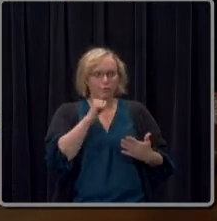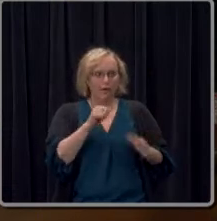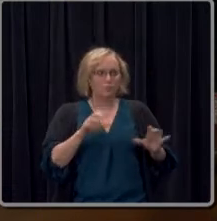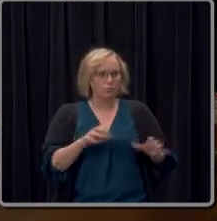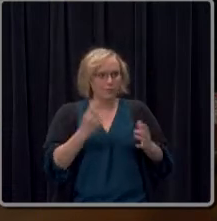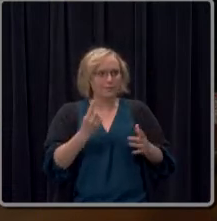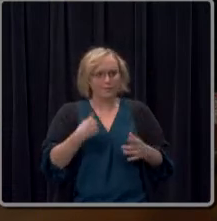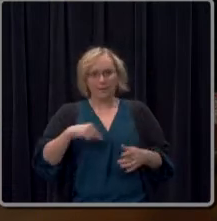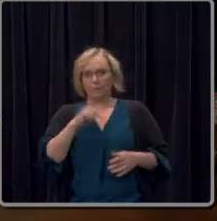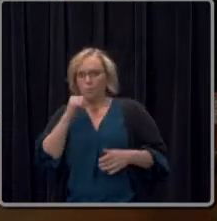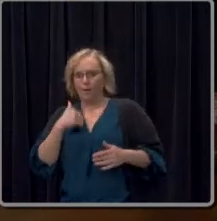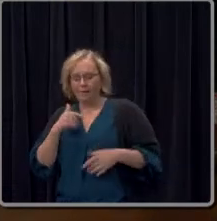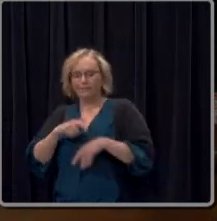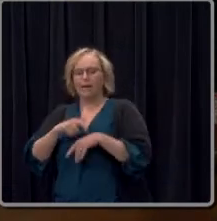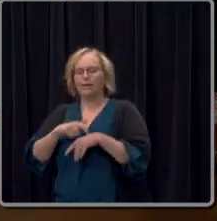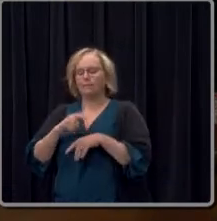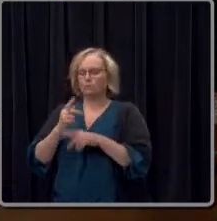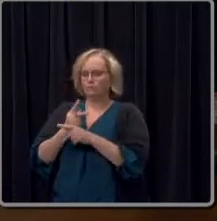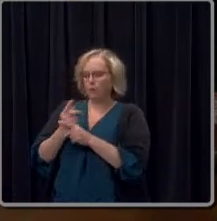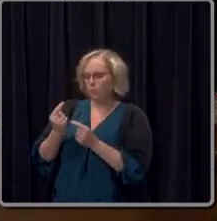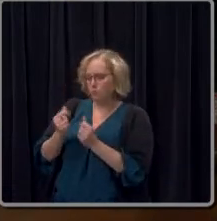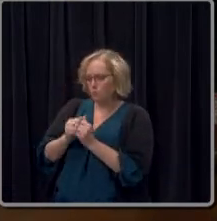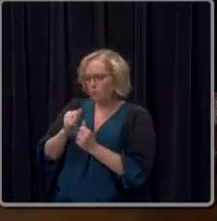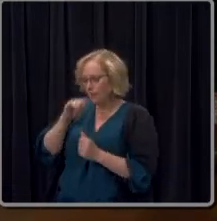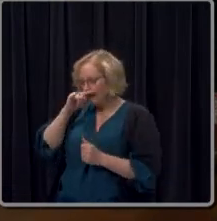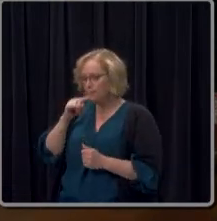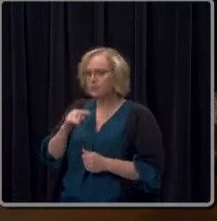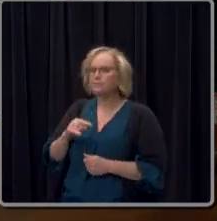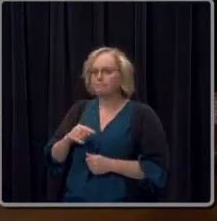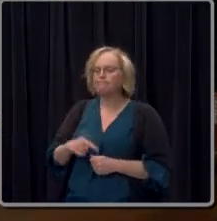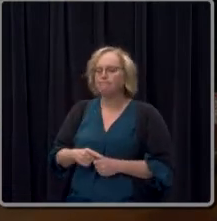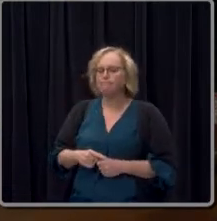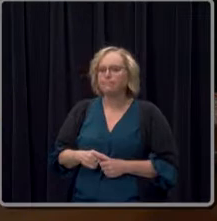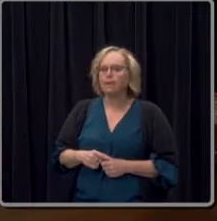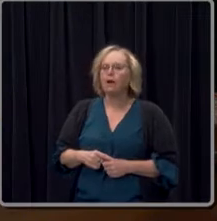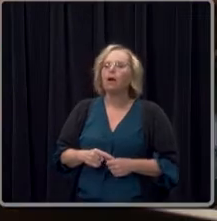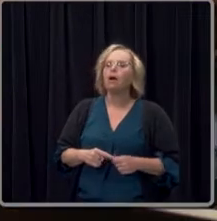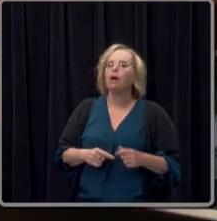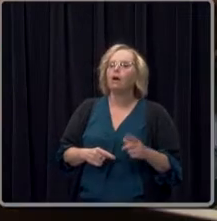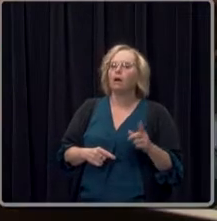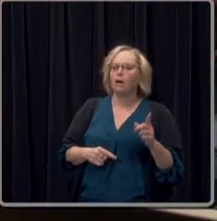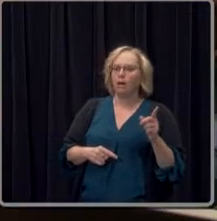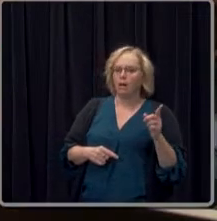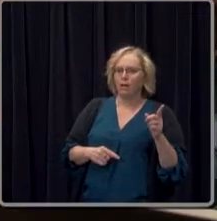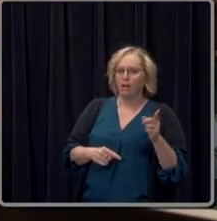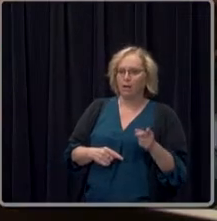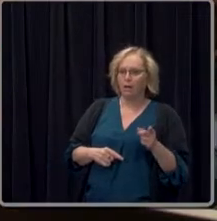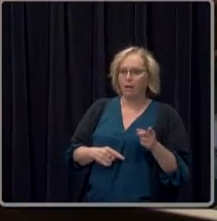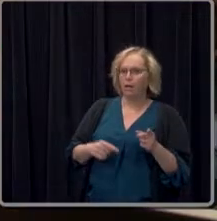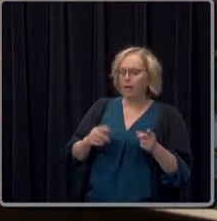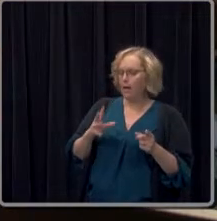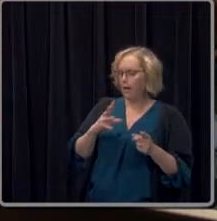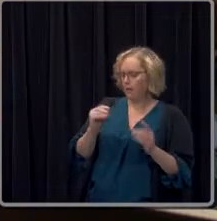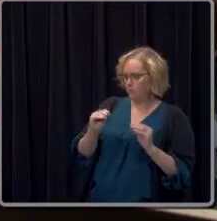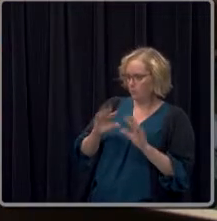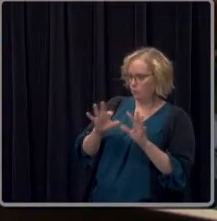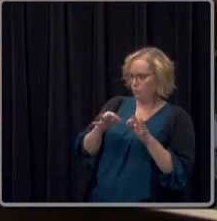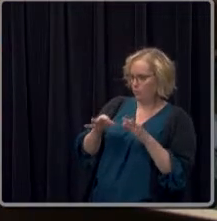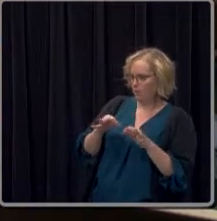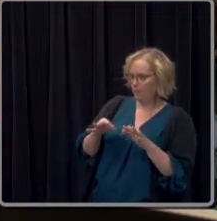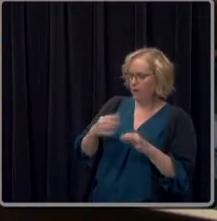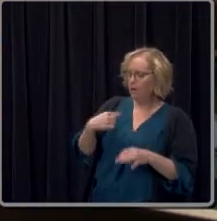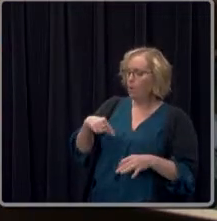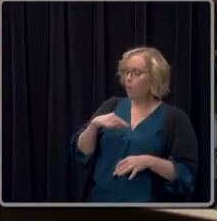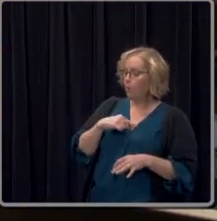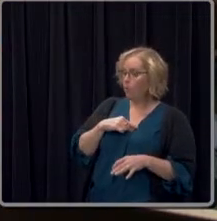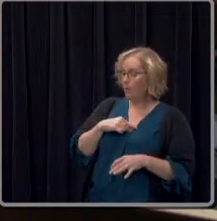kind of on the record for that. So I appreciate that. Yeah, and to clarify, while we continue to get feedback, we sought